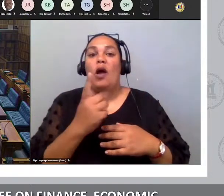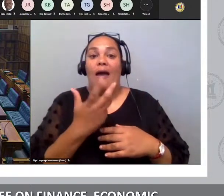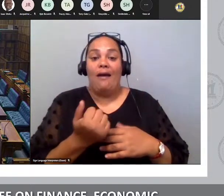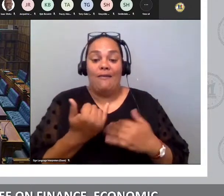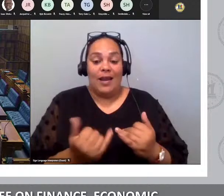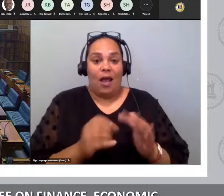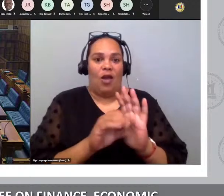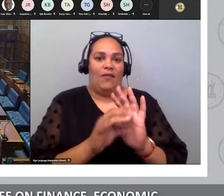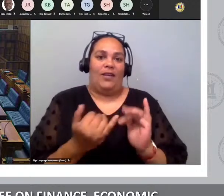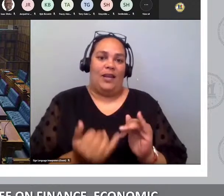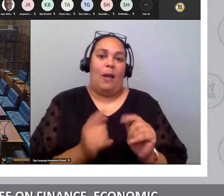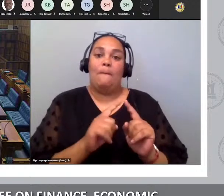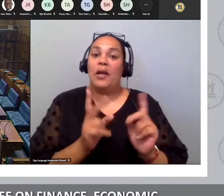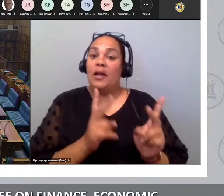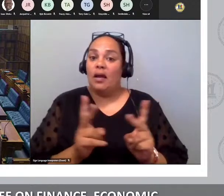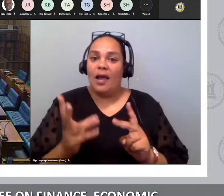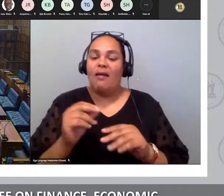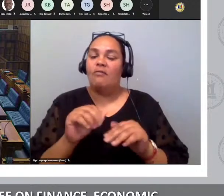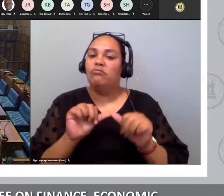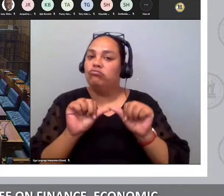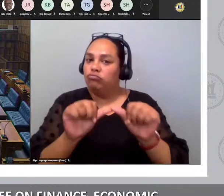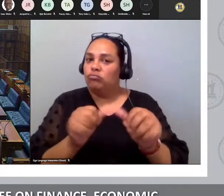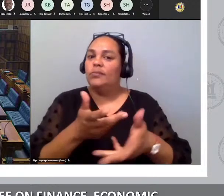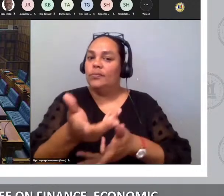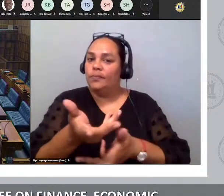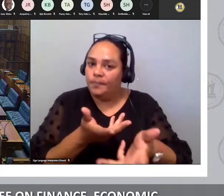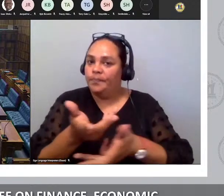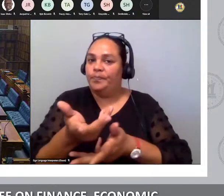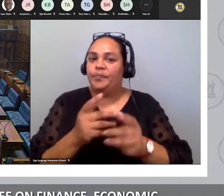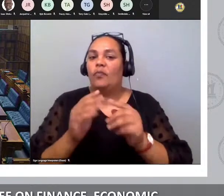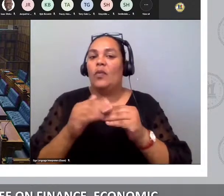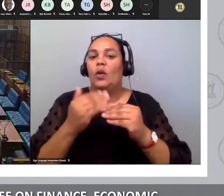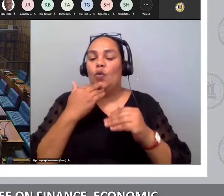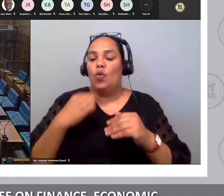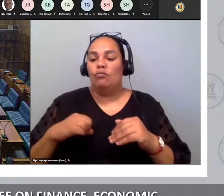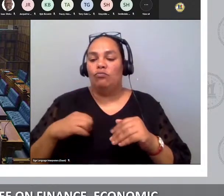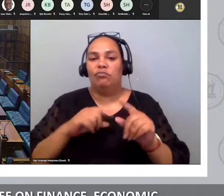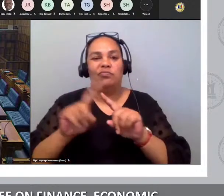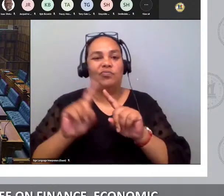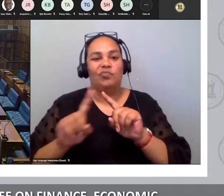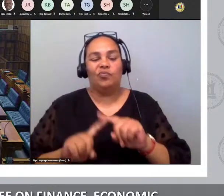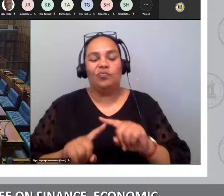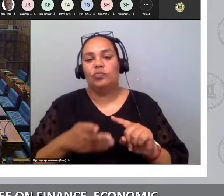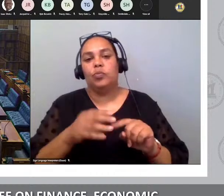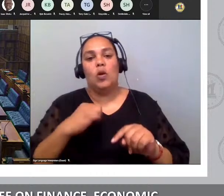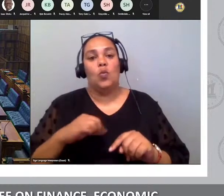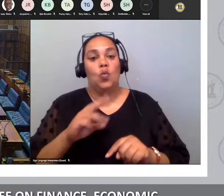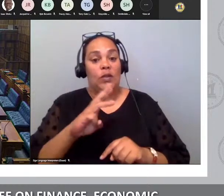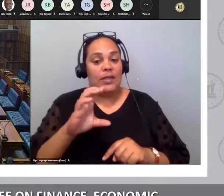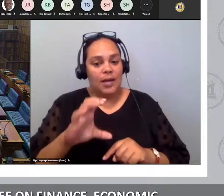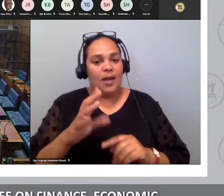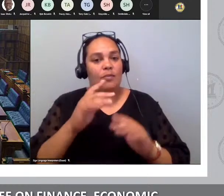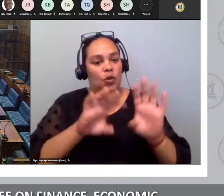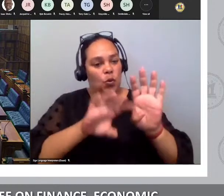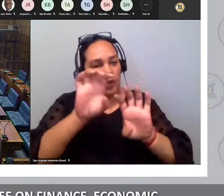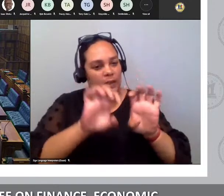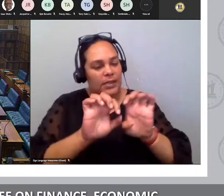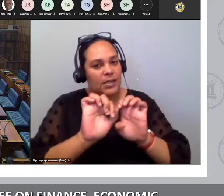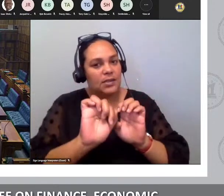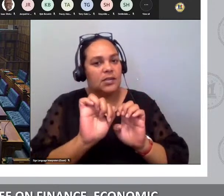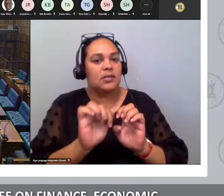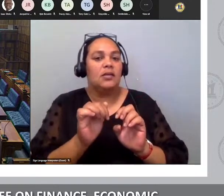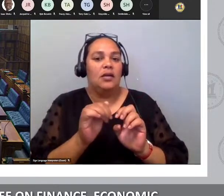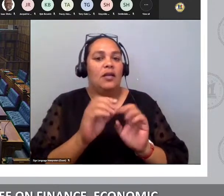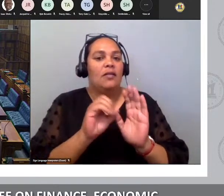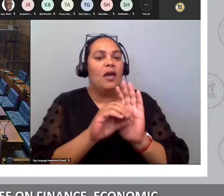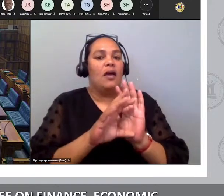the moment again there's ongoing engagement with relevant municipalities in the western cap to assess um you know